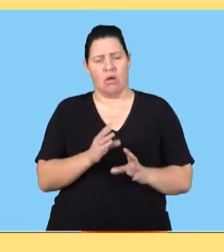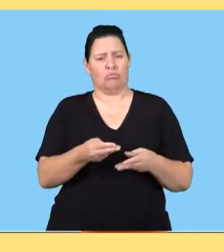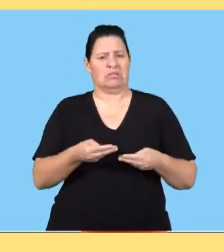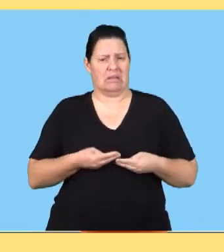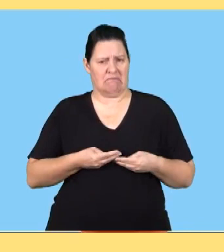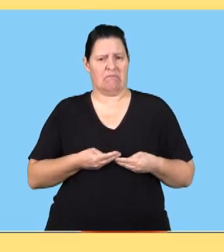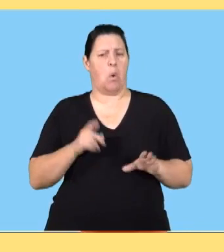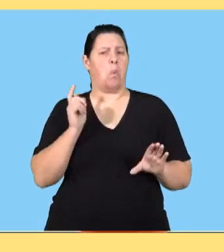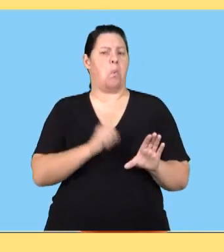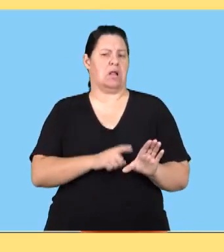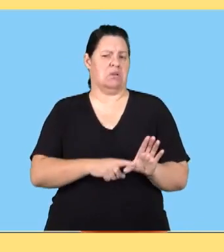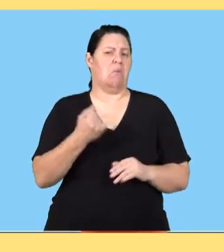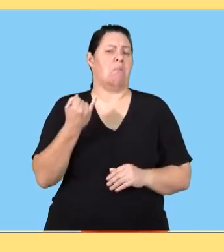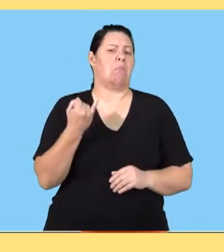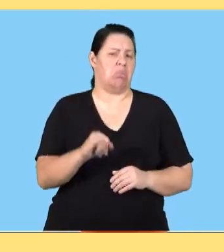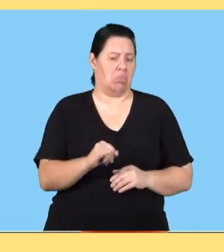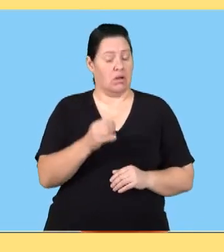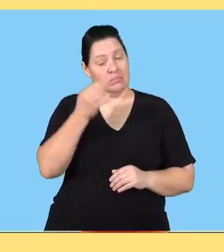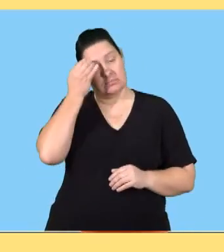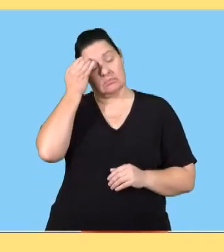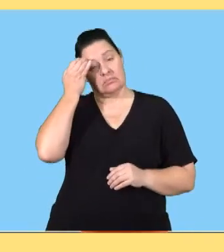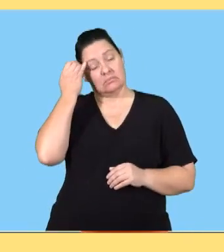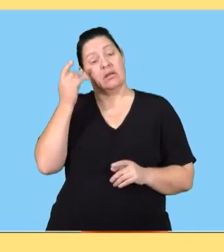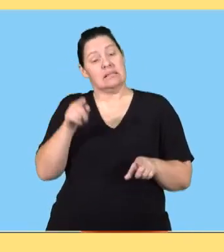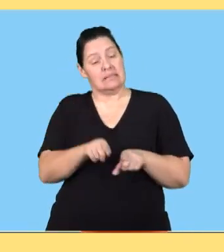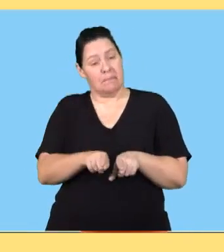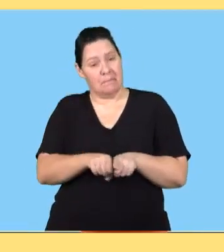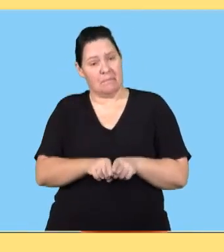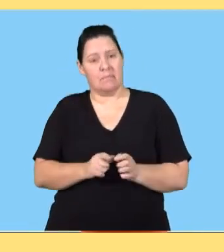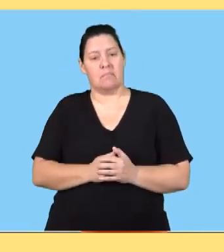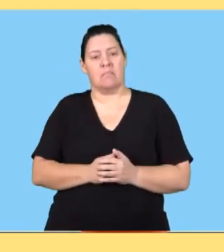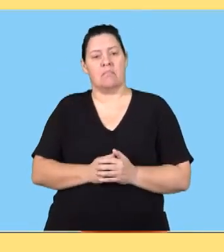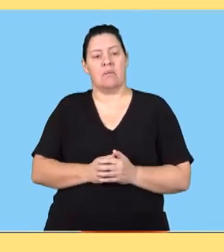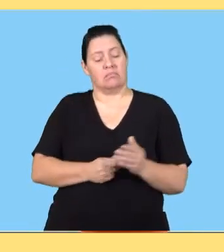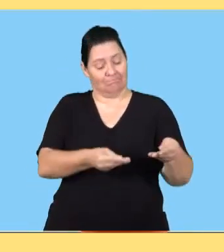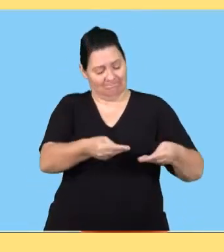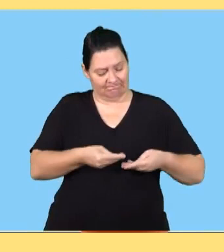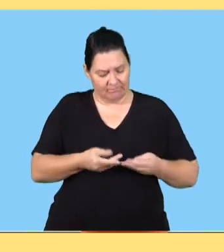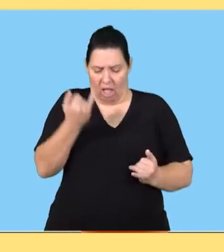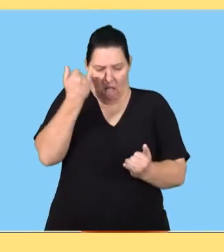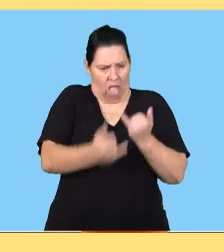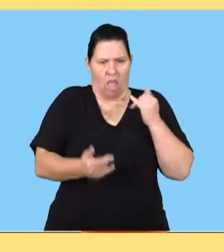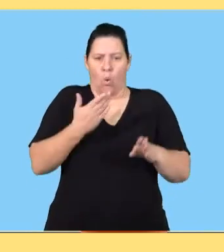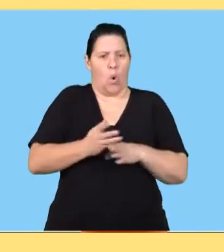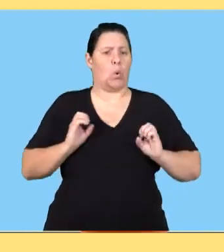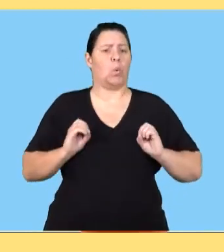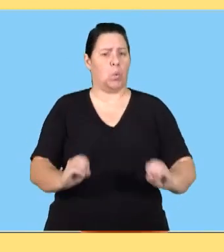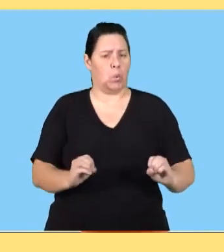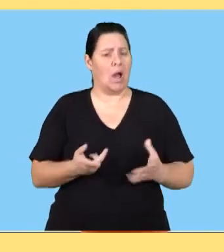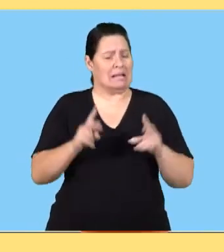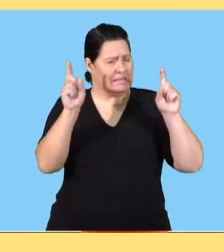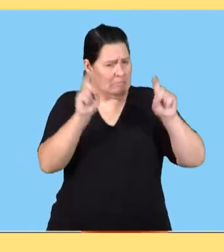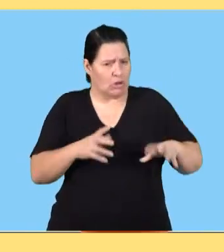is, you received the wrong quality of goods. And then when the goods are faulty, especially